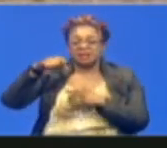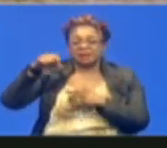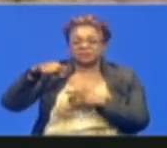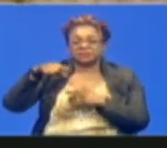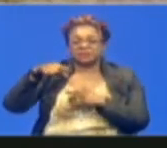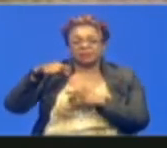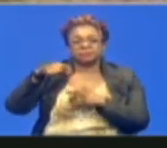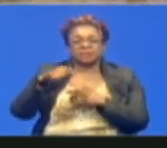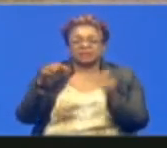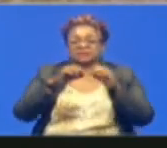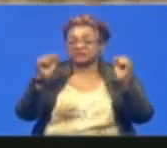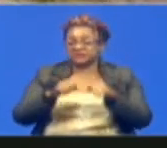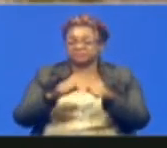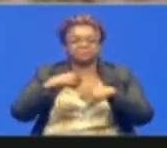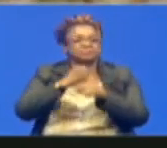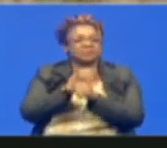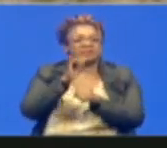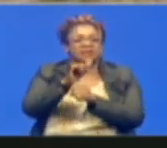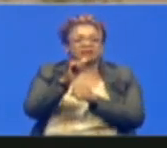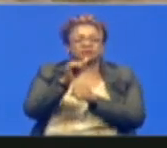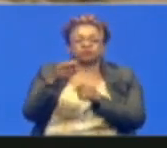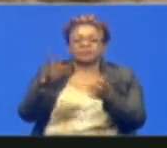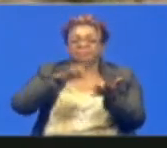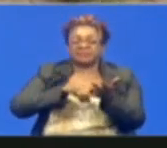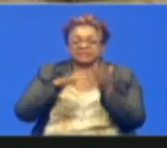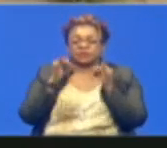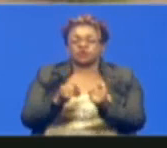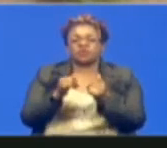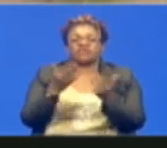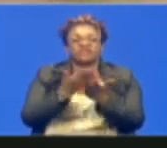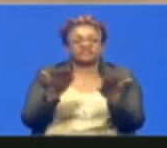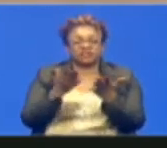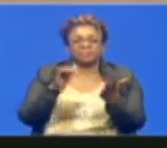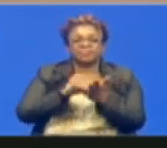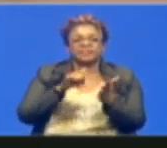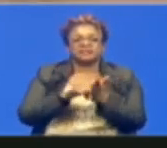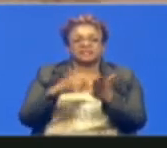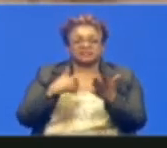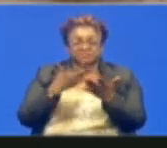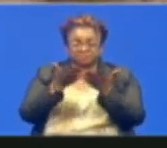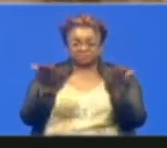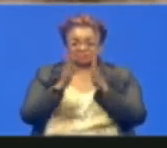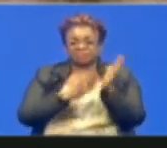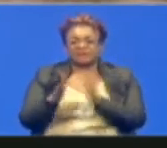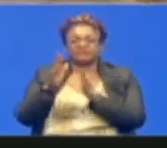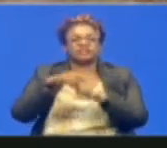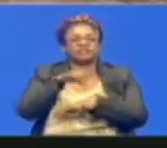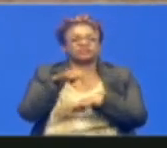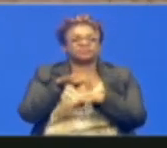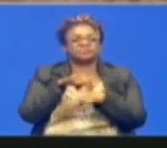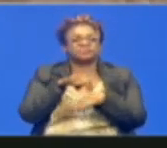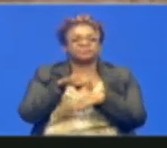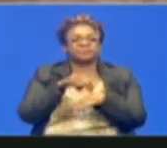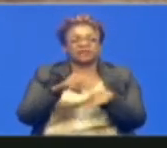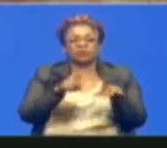as the leak-prone old one that was meant to be replaced in the new venture that was hailed as the grand plan for the nation, and one that